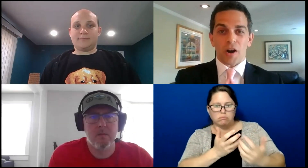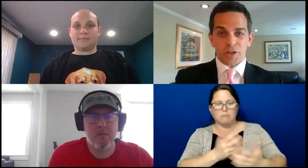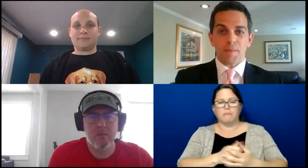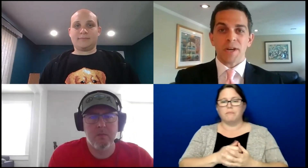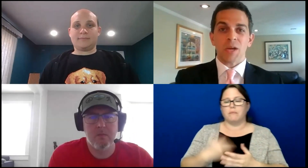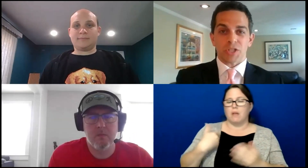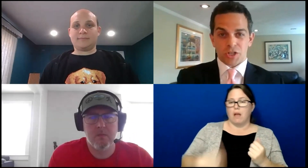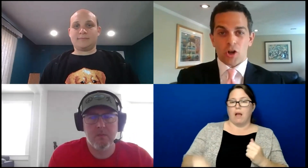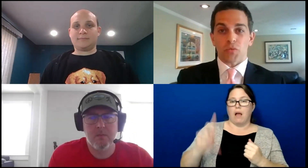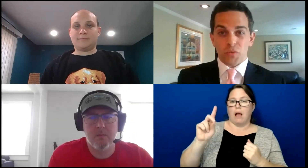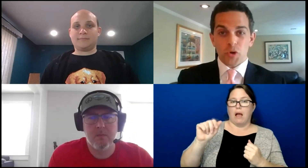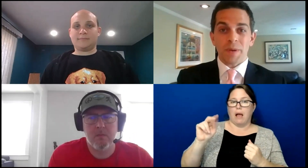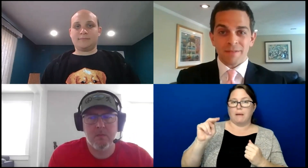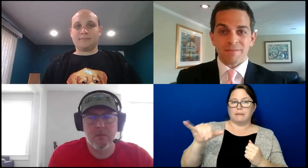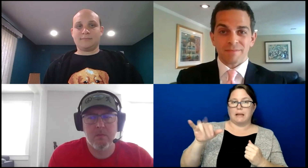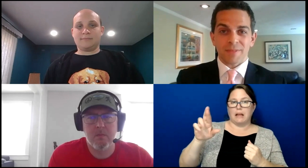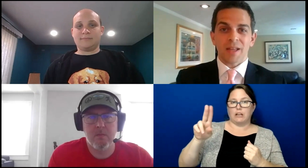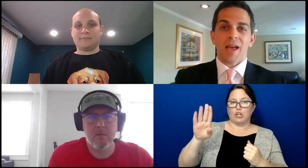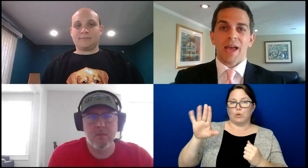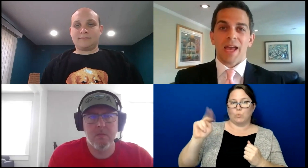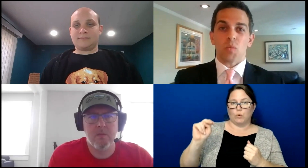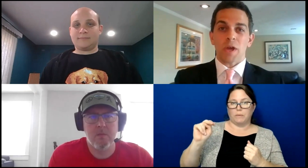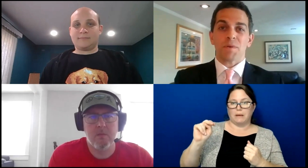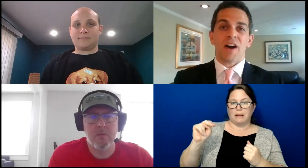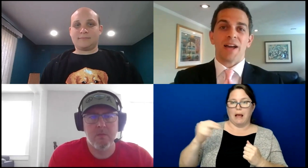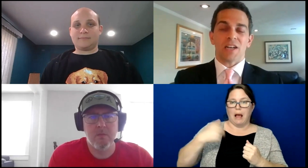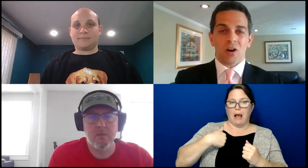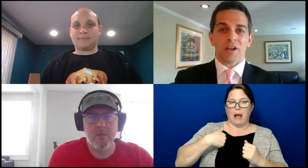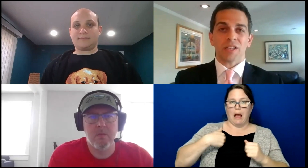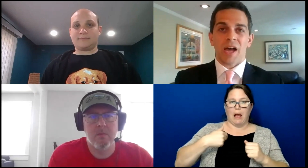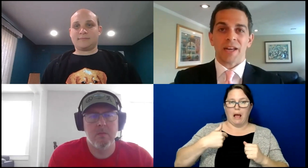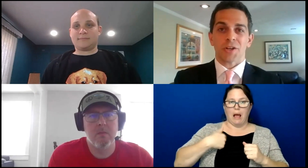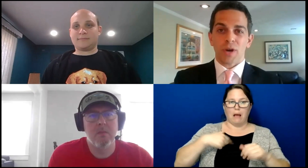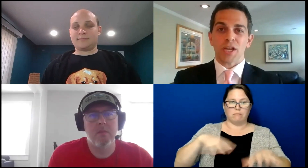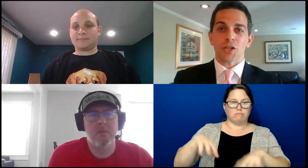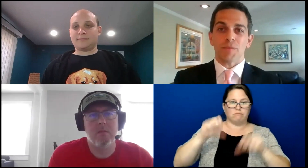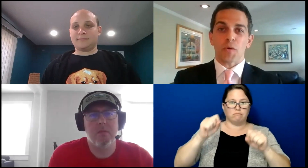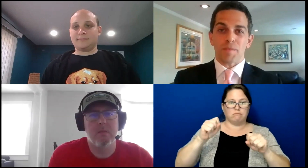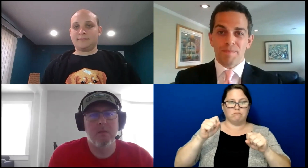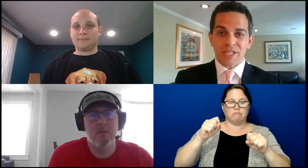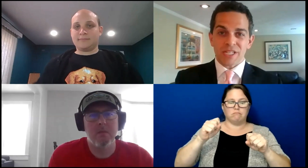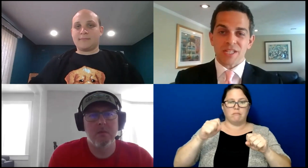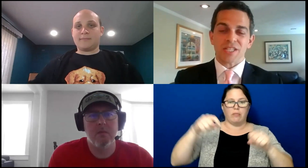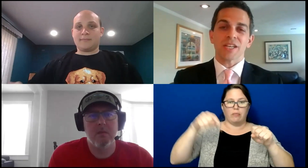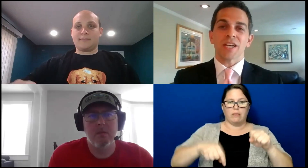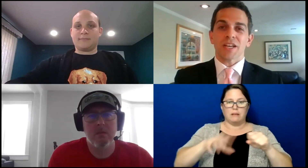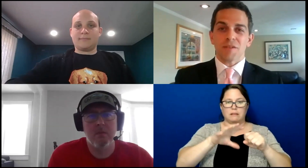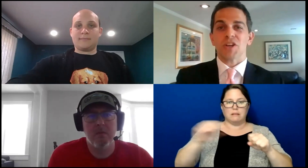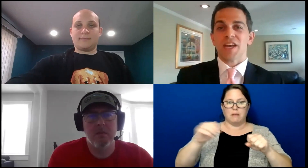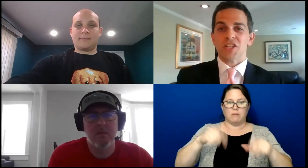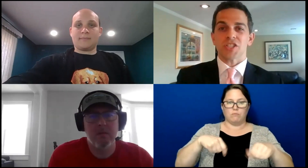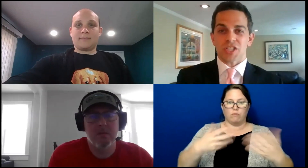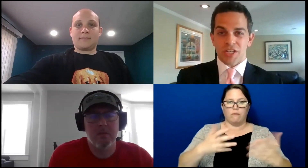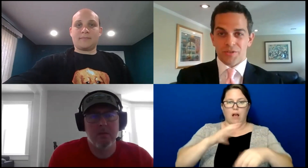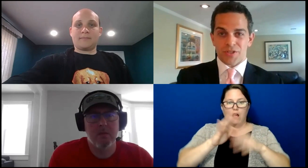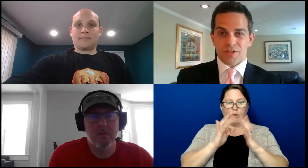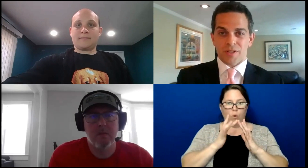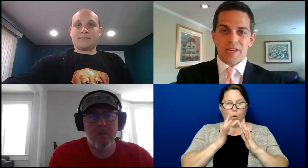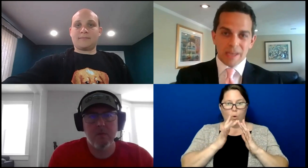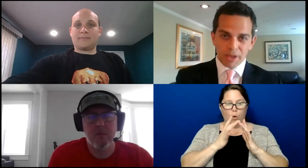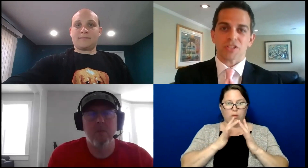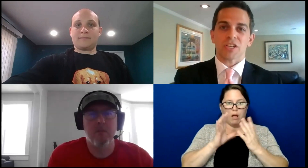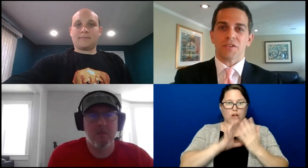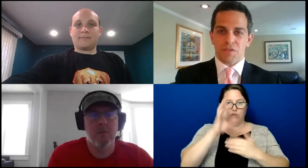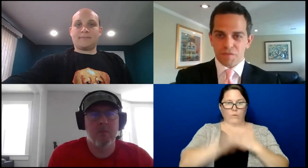founder of our company, which is called Rubin. And we provide an online curriculum for business communication